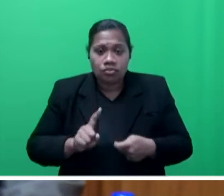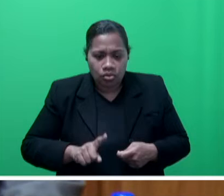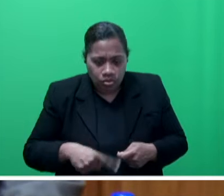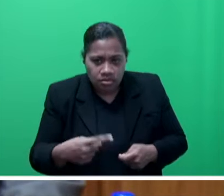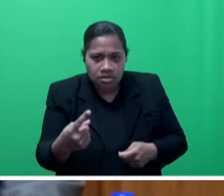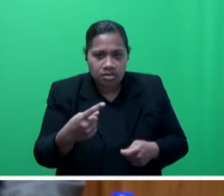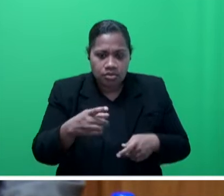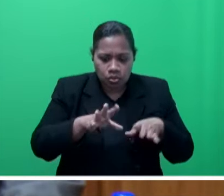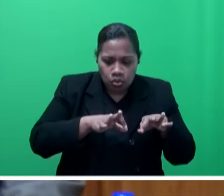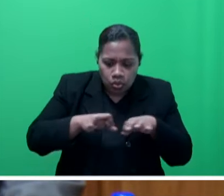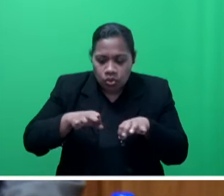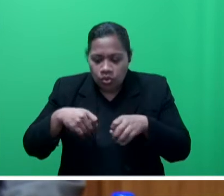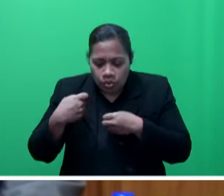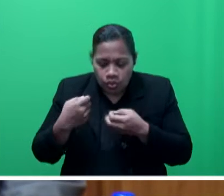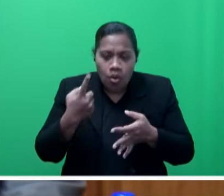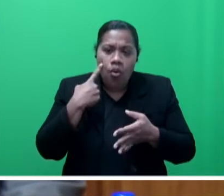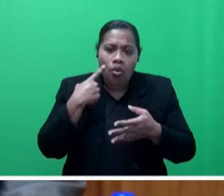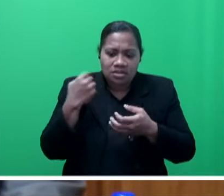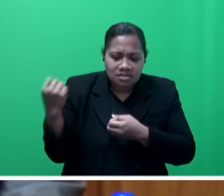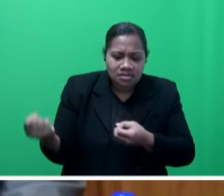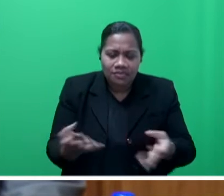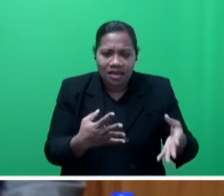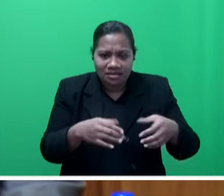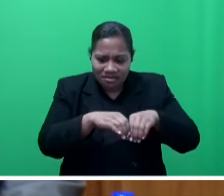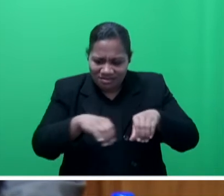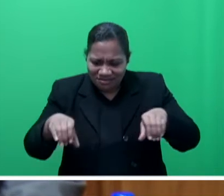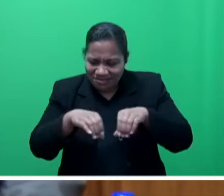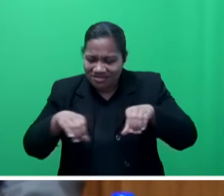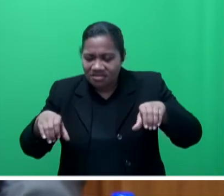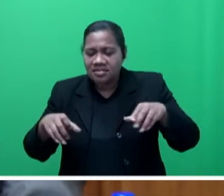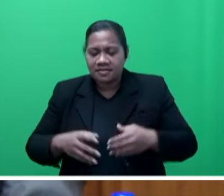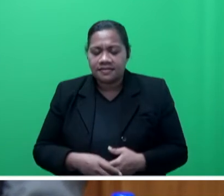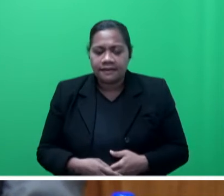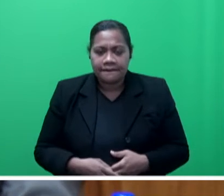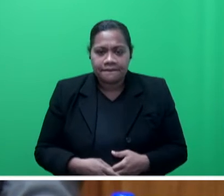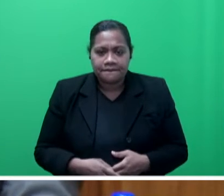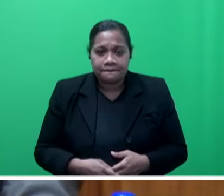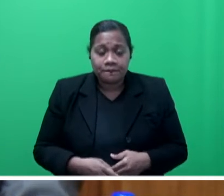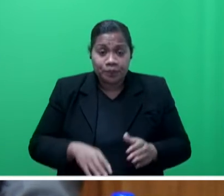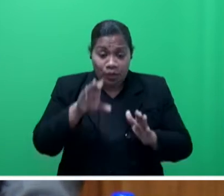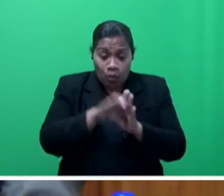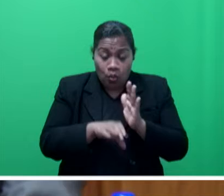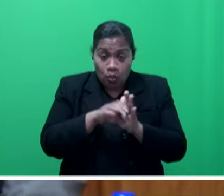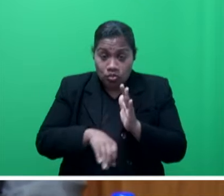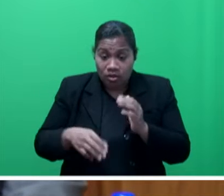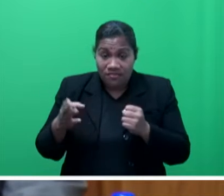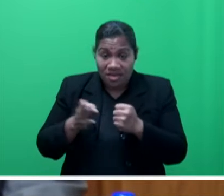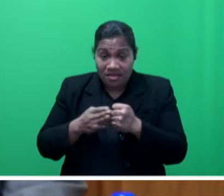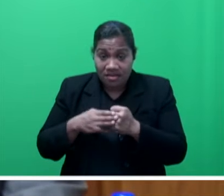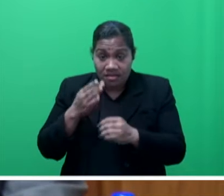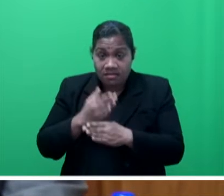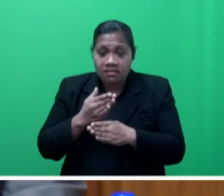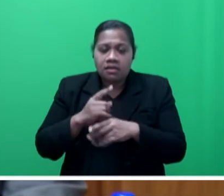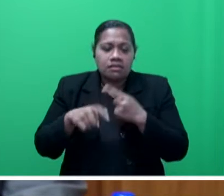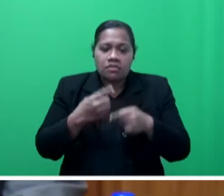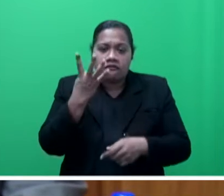develop water supply systems that should withstand the impacts of tropical cyclones. The cost of restoration work was about